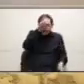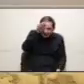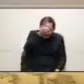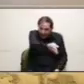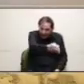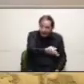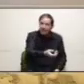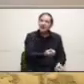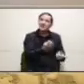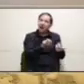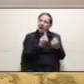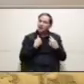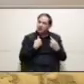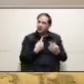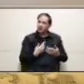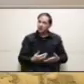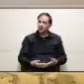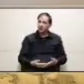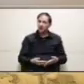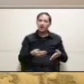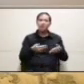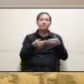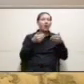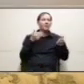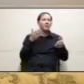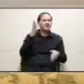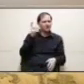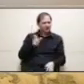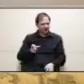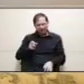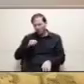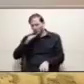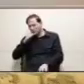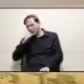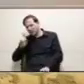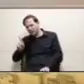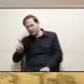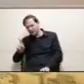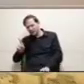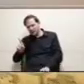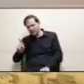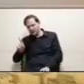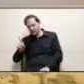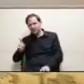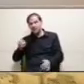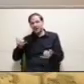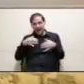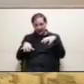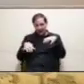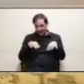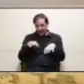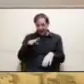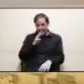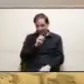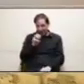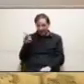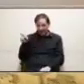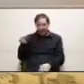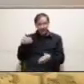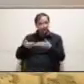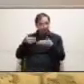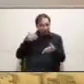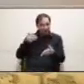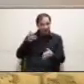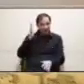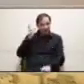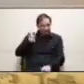those questions. When you say former speaker, what do you mean? The acting MM is a former speaker